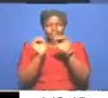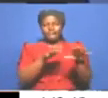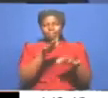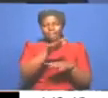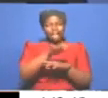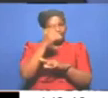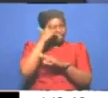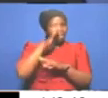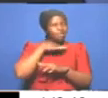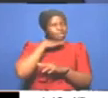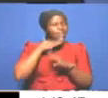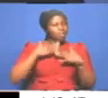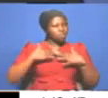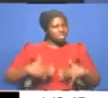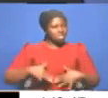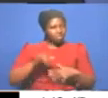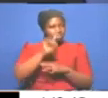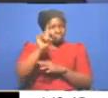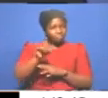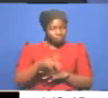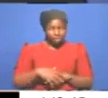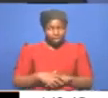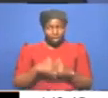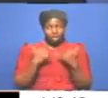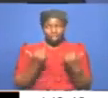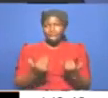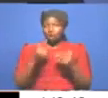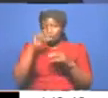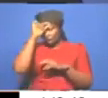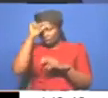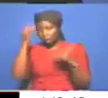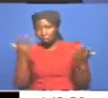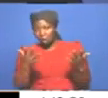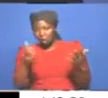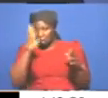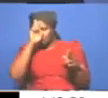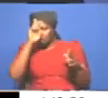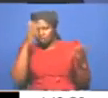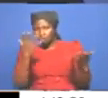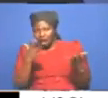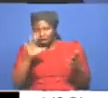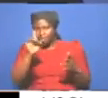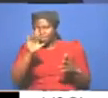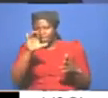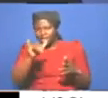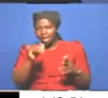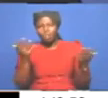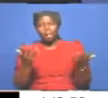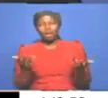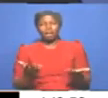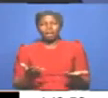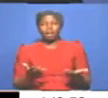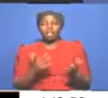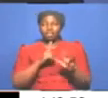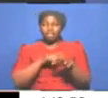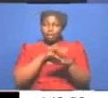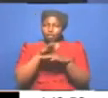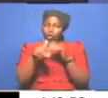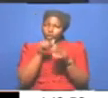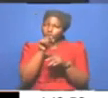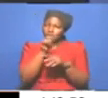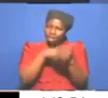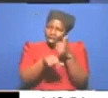bodies? So where is the government? Where are the police? Where is the DCI? When all this is